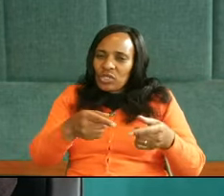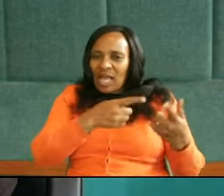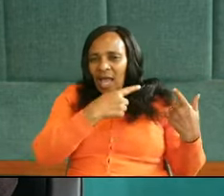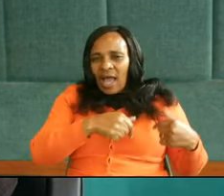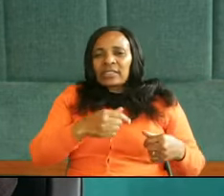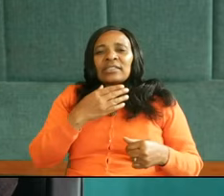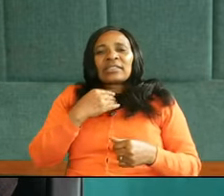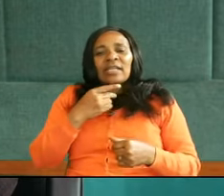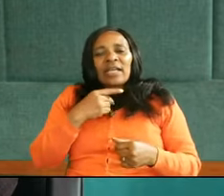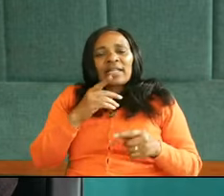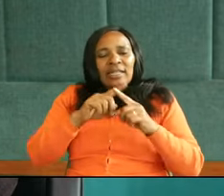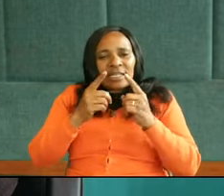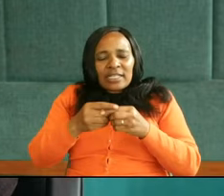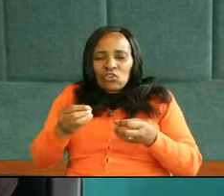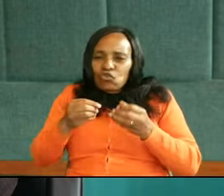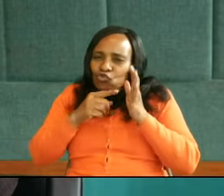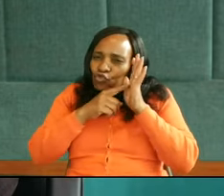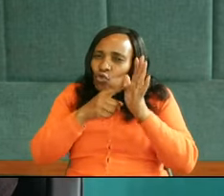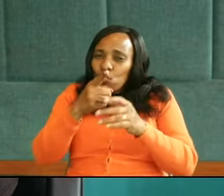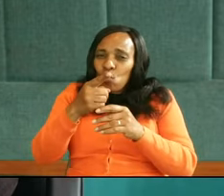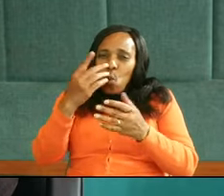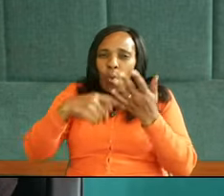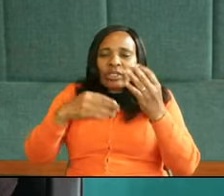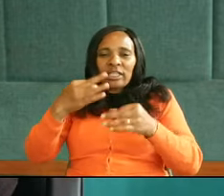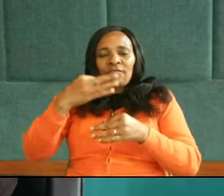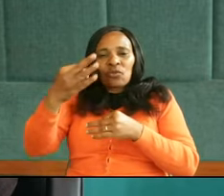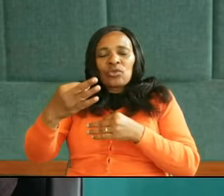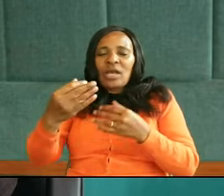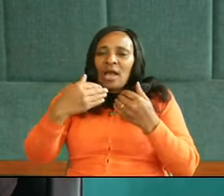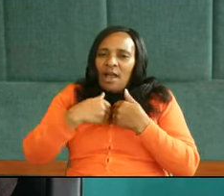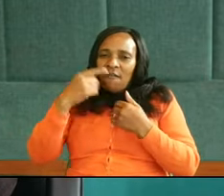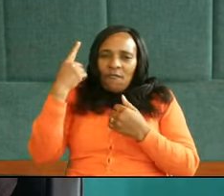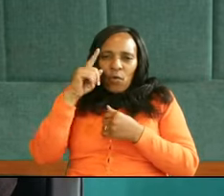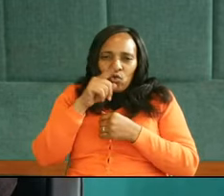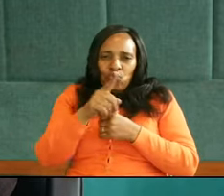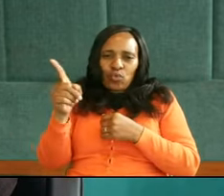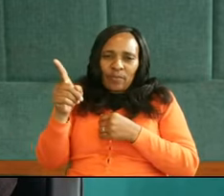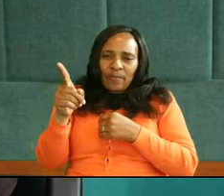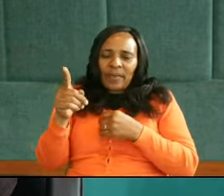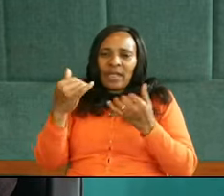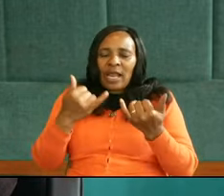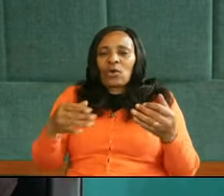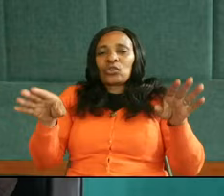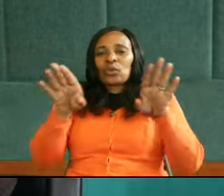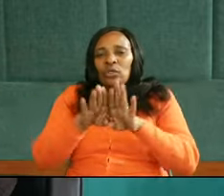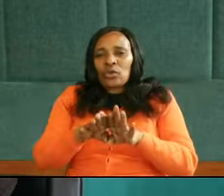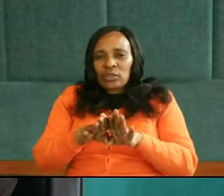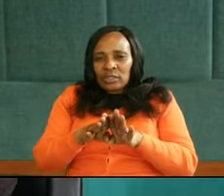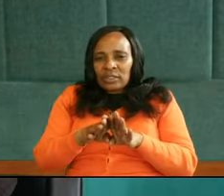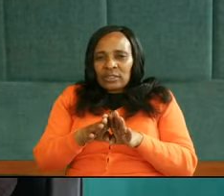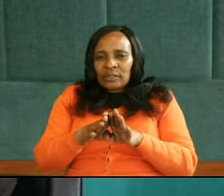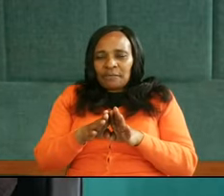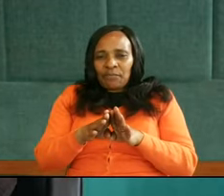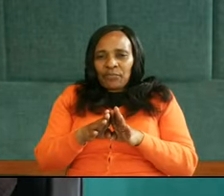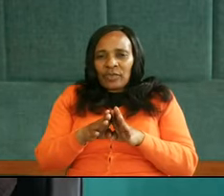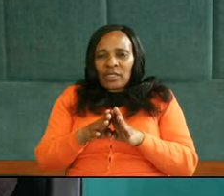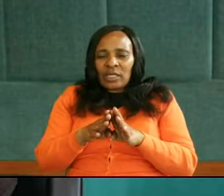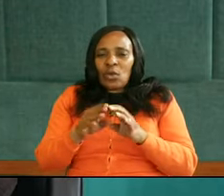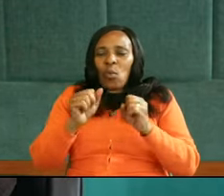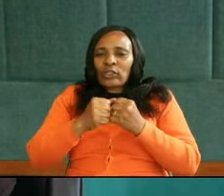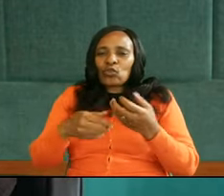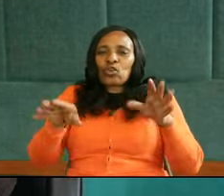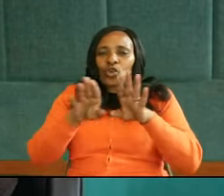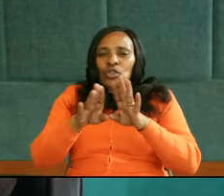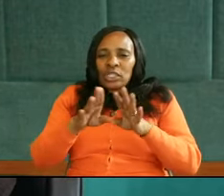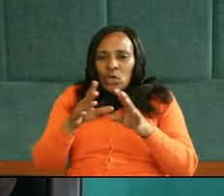desires and to show you what the future he has holds for you. Now as you close up, 30 seconds. Parting shot from